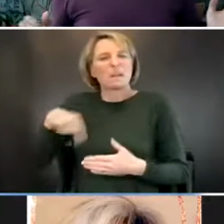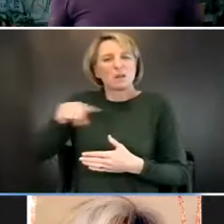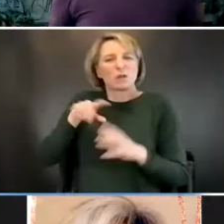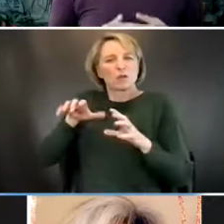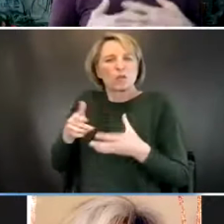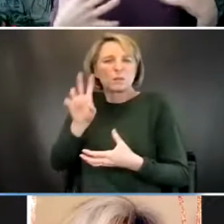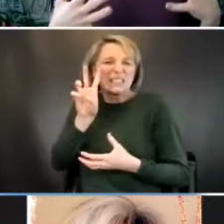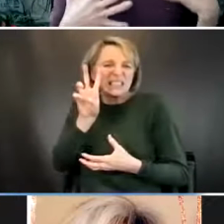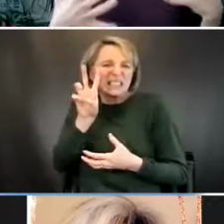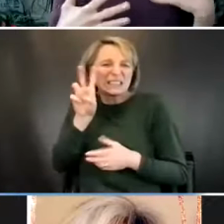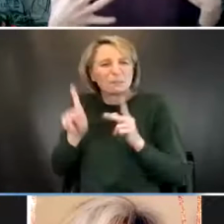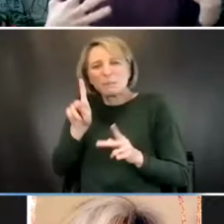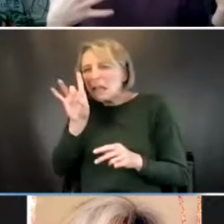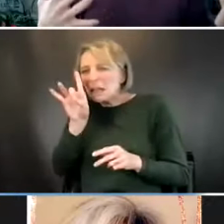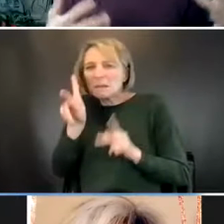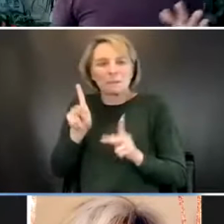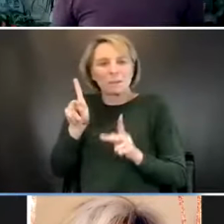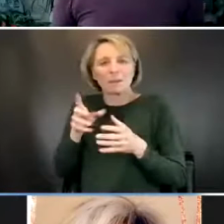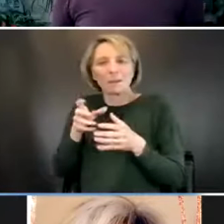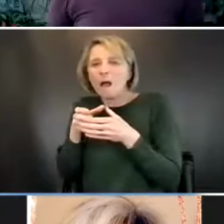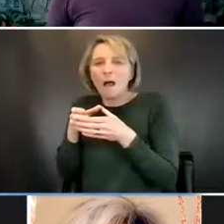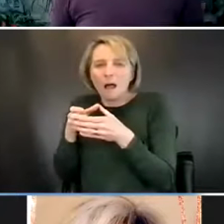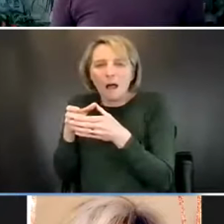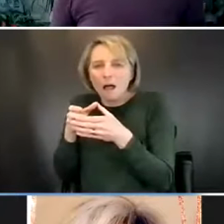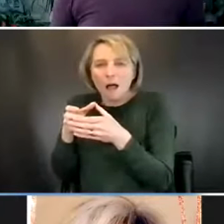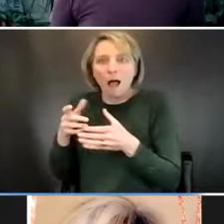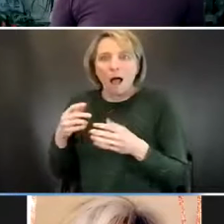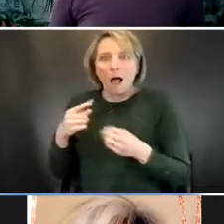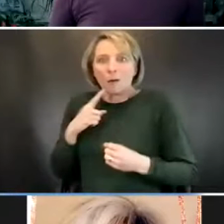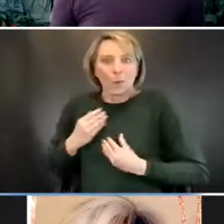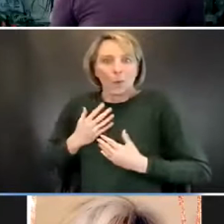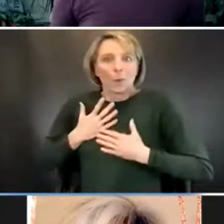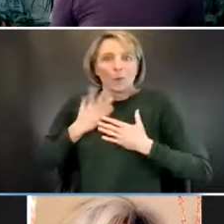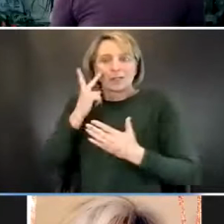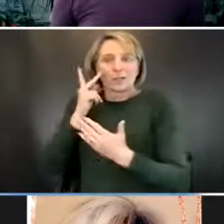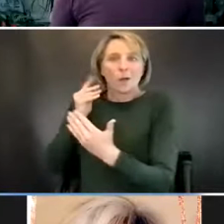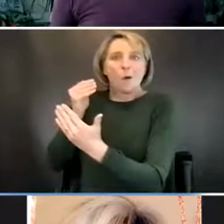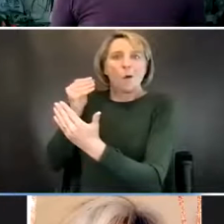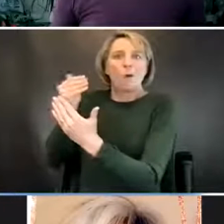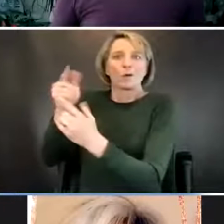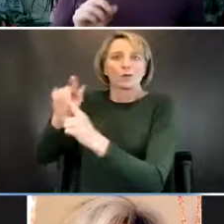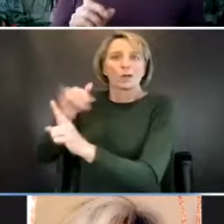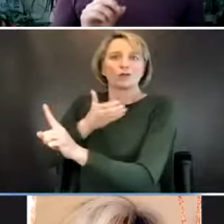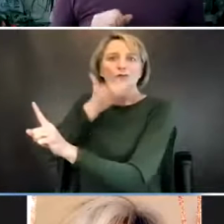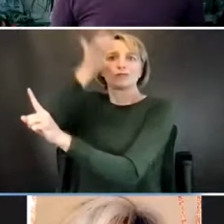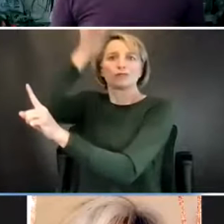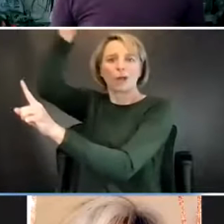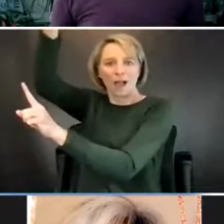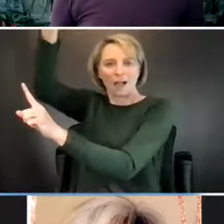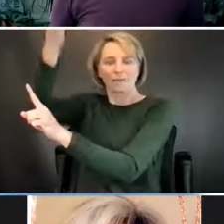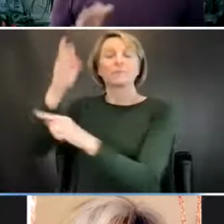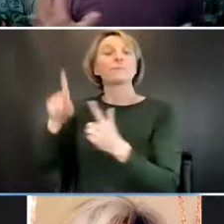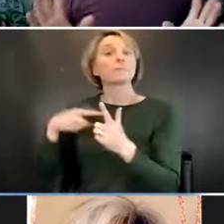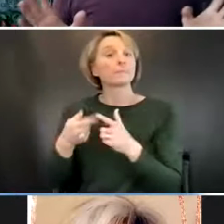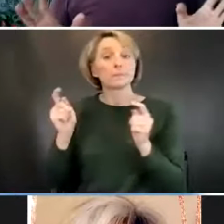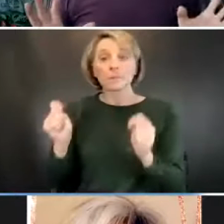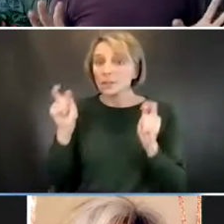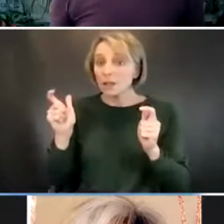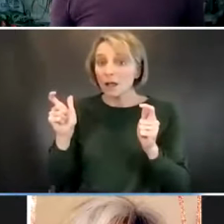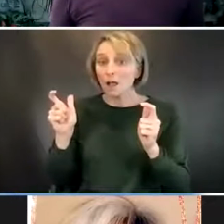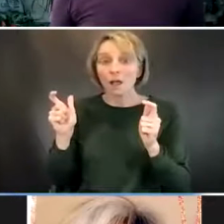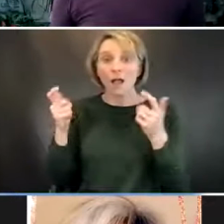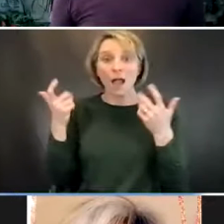and eyeing and feeling all this wonderful experience of being out in nature. And all of a sudden, one of